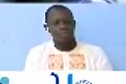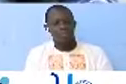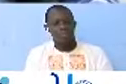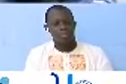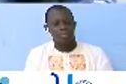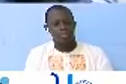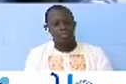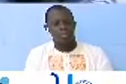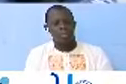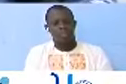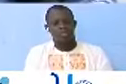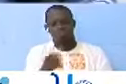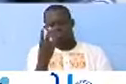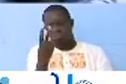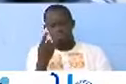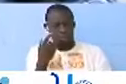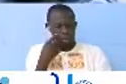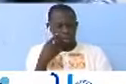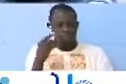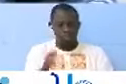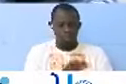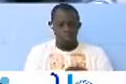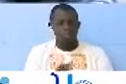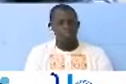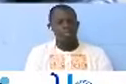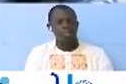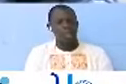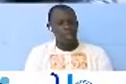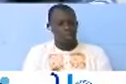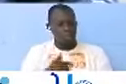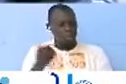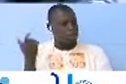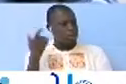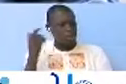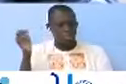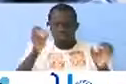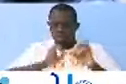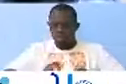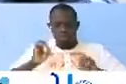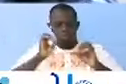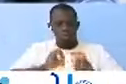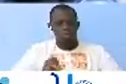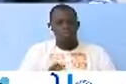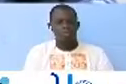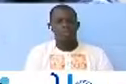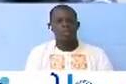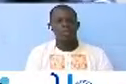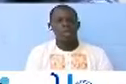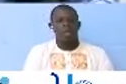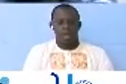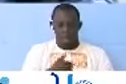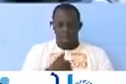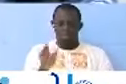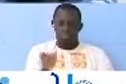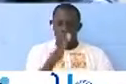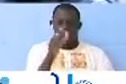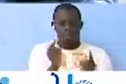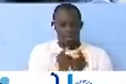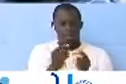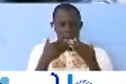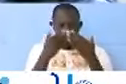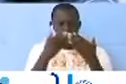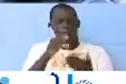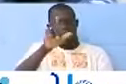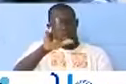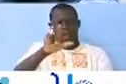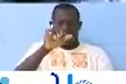it took 2 days. I didn't hear anything. I went to him and I said to him,